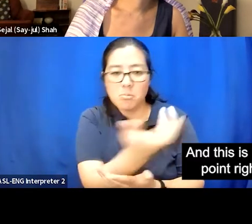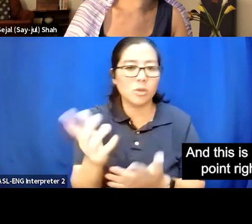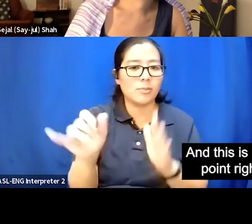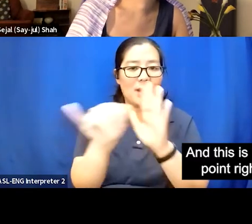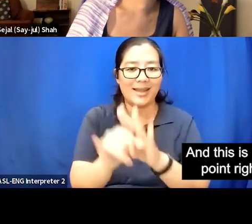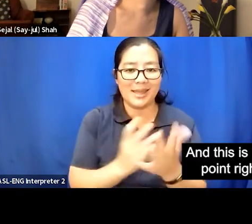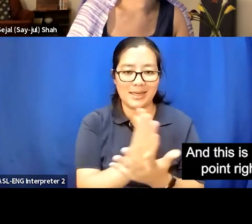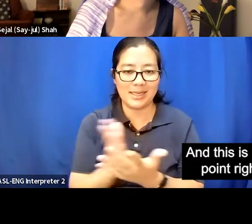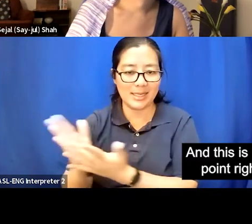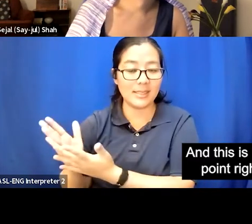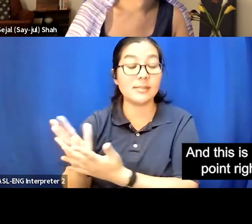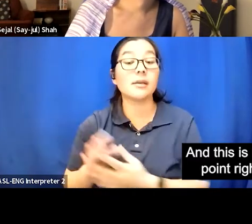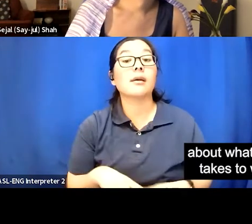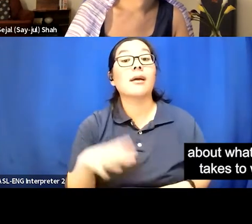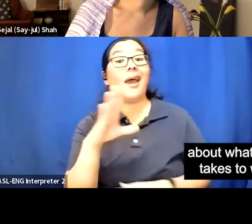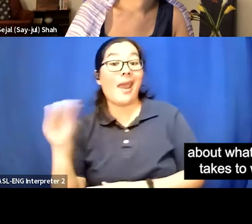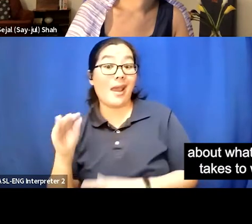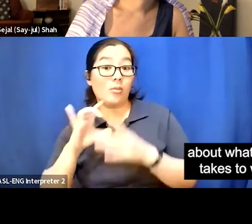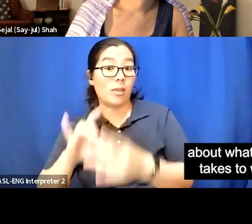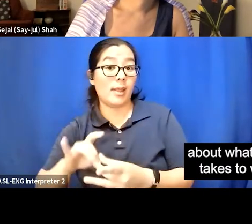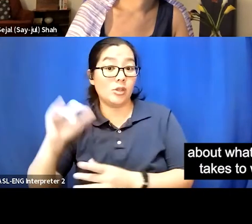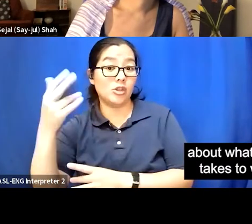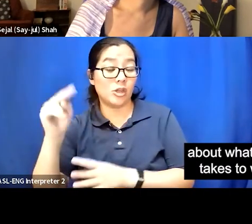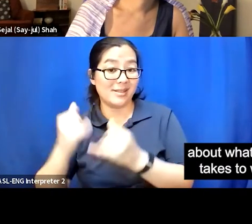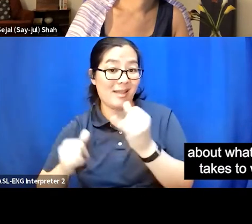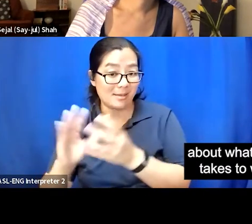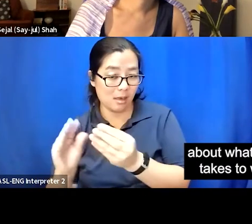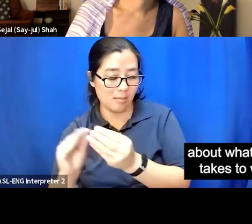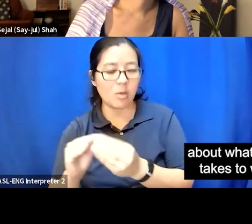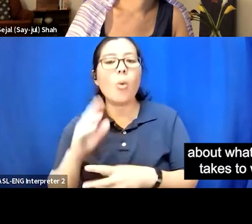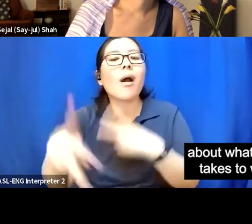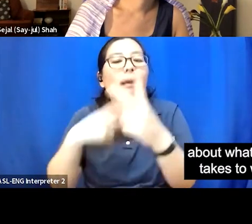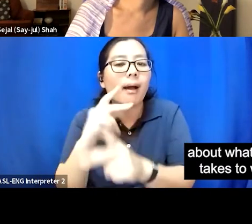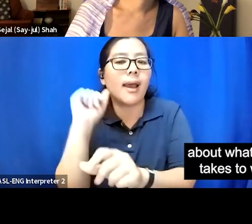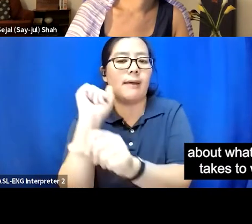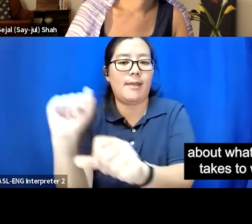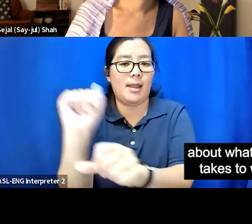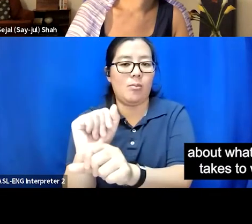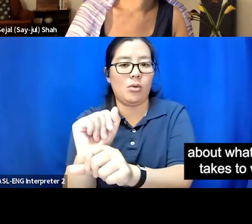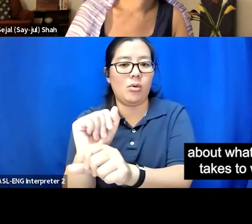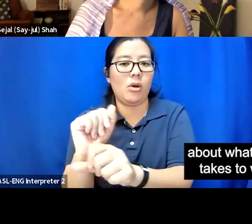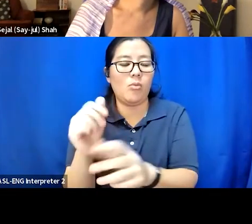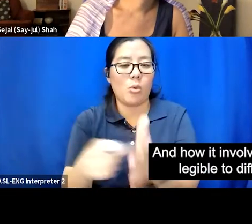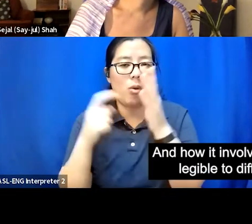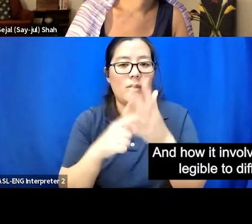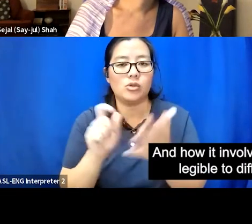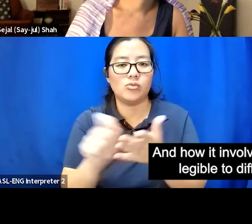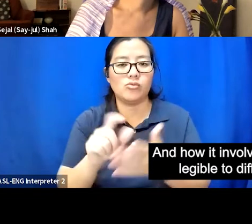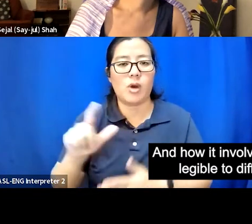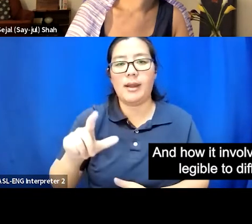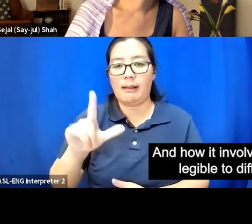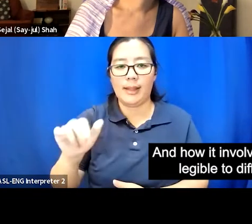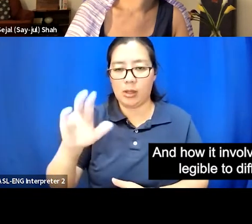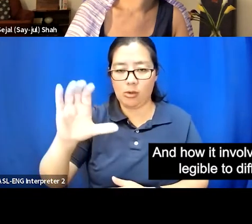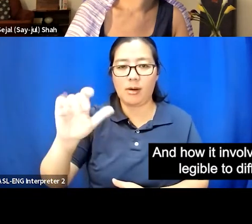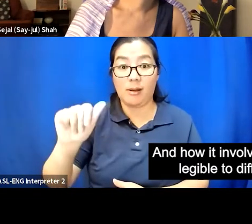is related to Jen's point right at the end about what kind of labor it takes to write lyrically and how